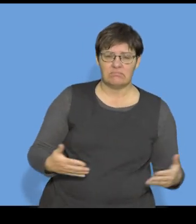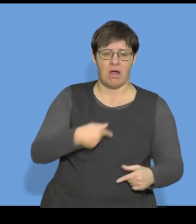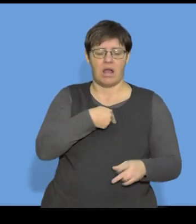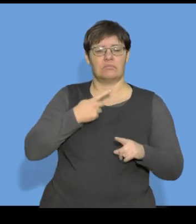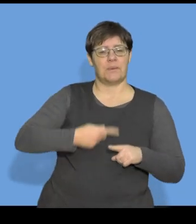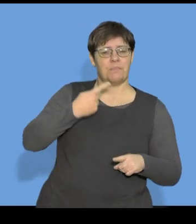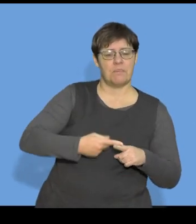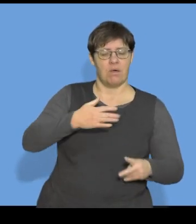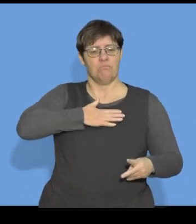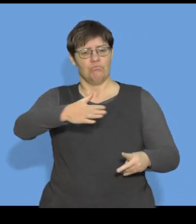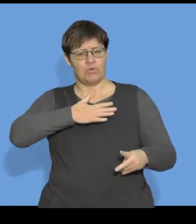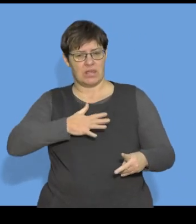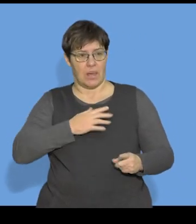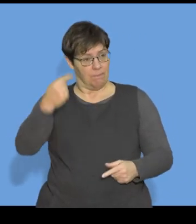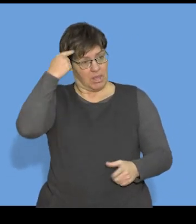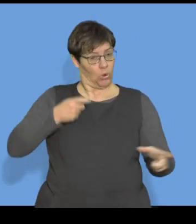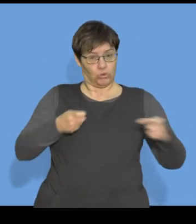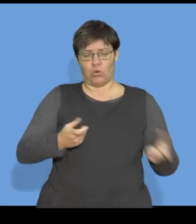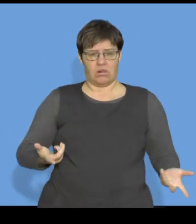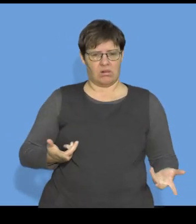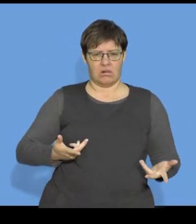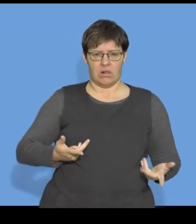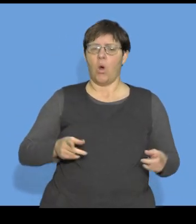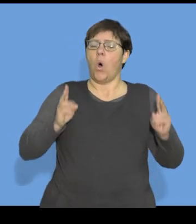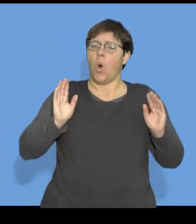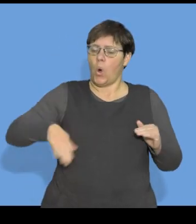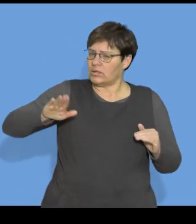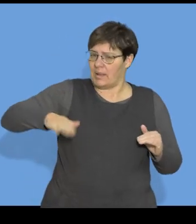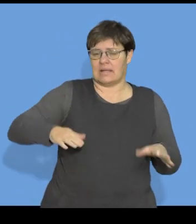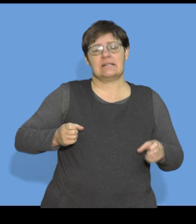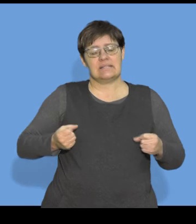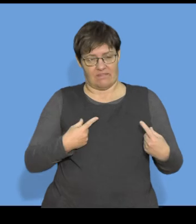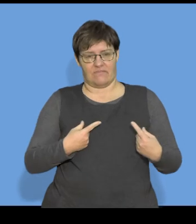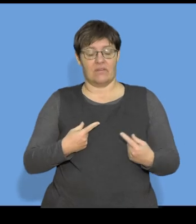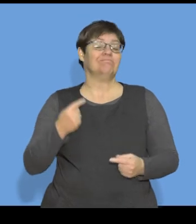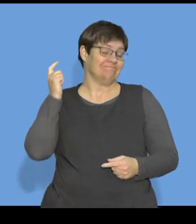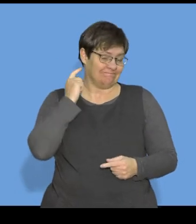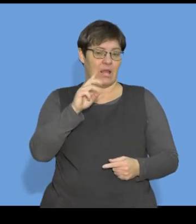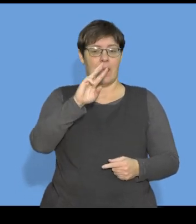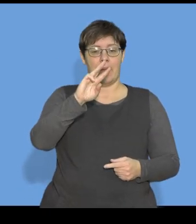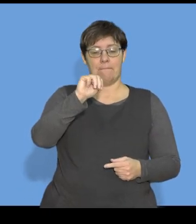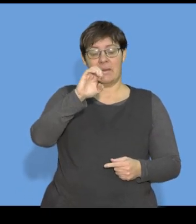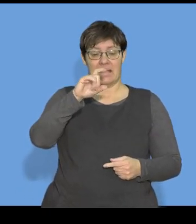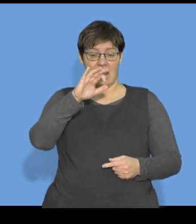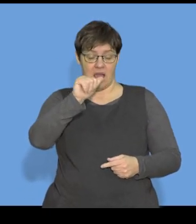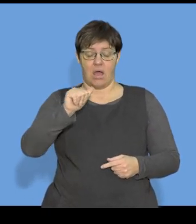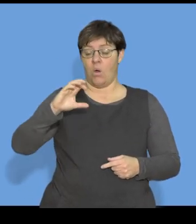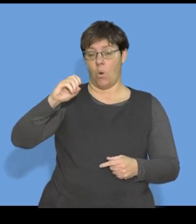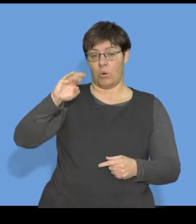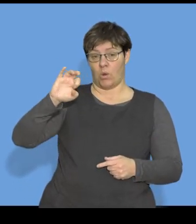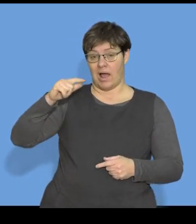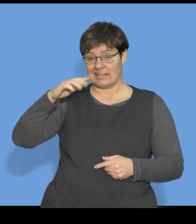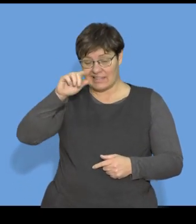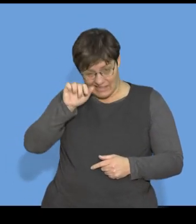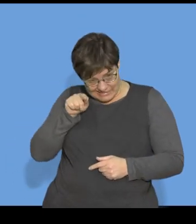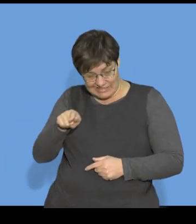your breathing. You don't control that. It is controlled by your medulla oblongata. Number 5, that's